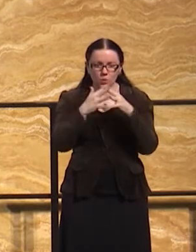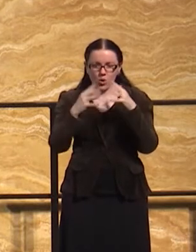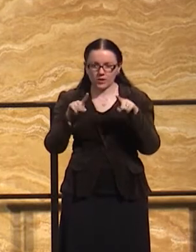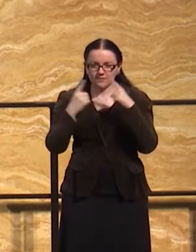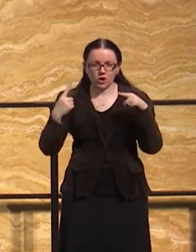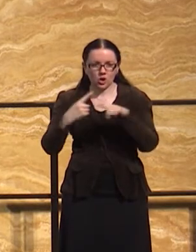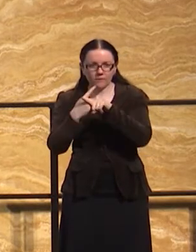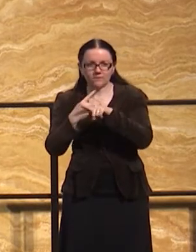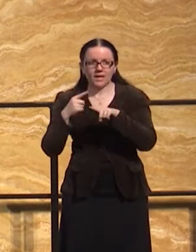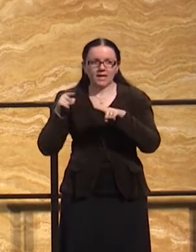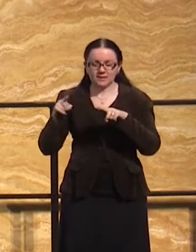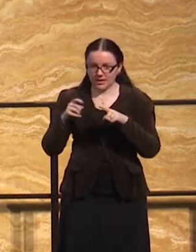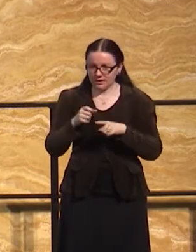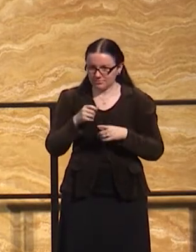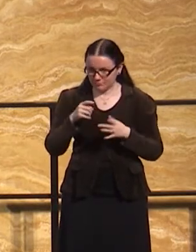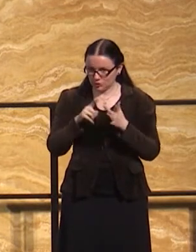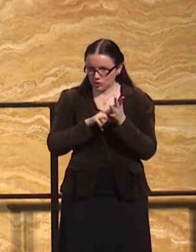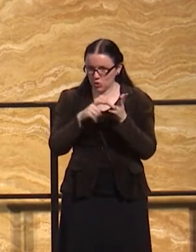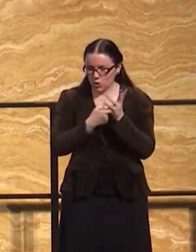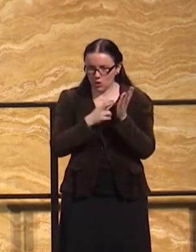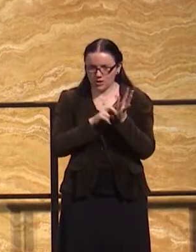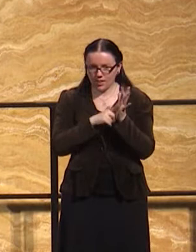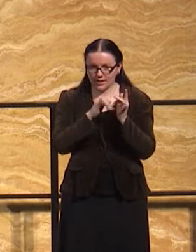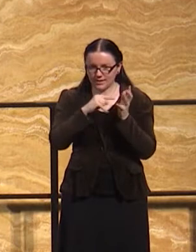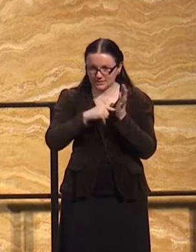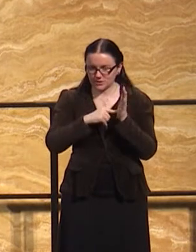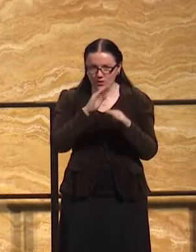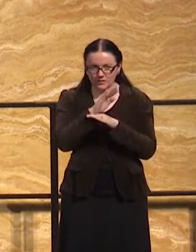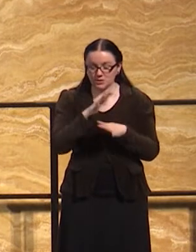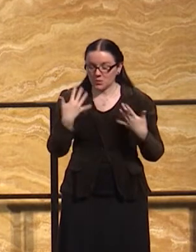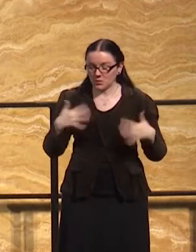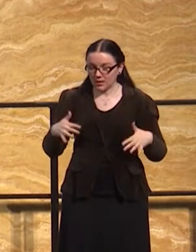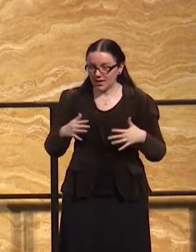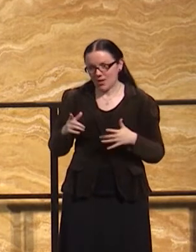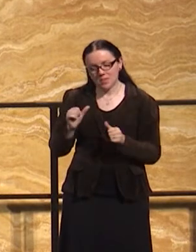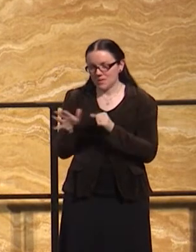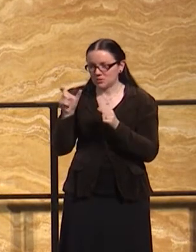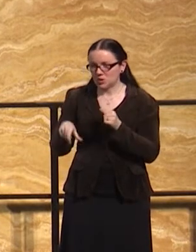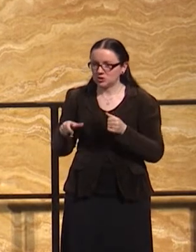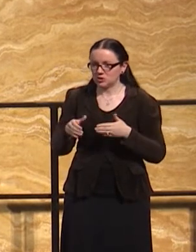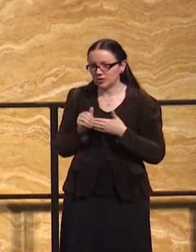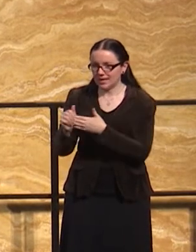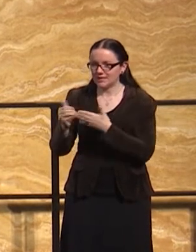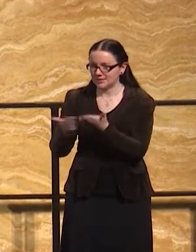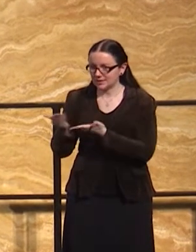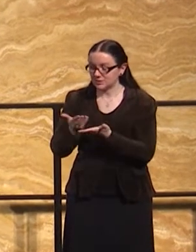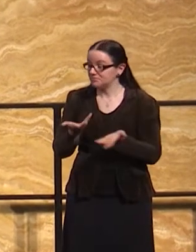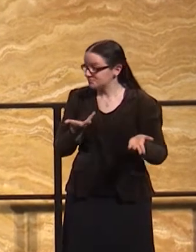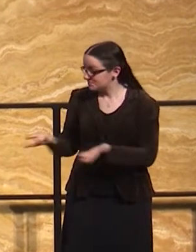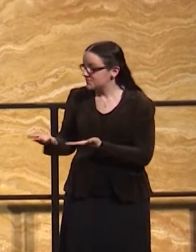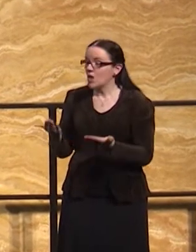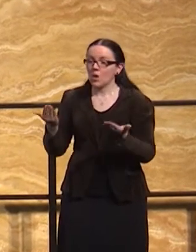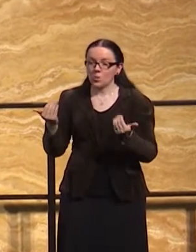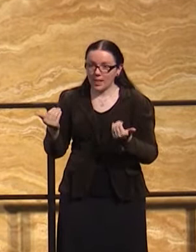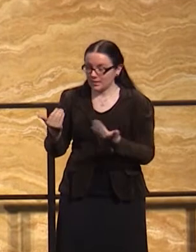have somebody better qualified to lead this discussion. So over to you. Welcome everybody. Welcome